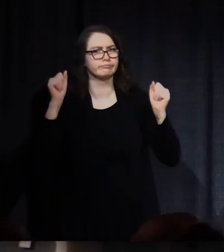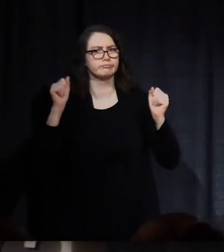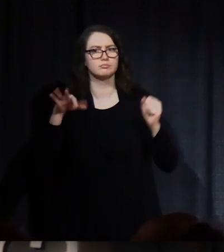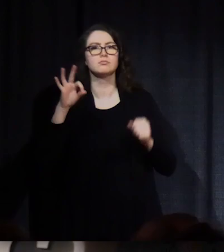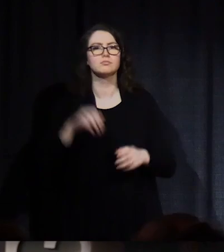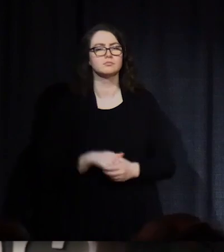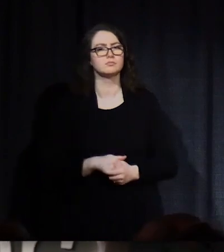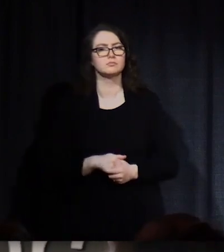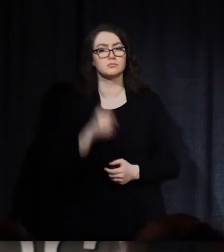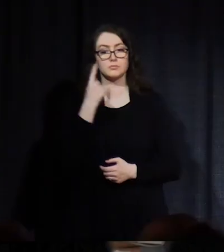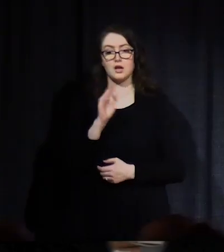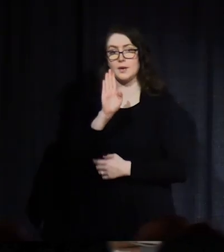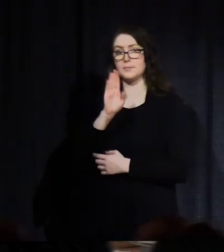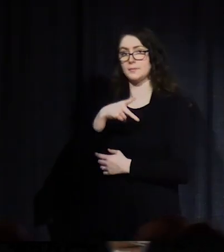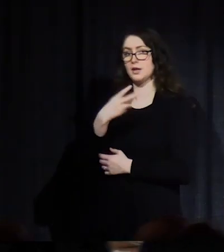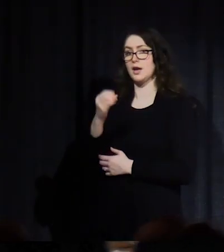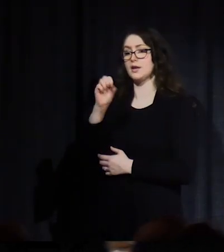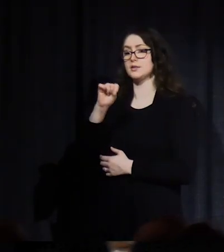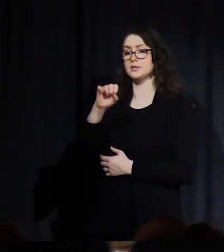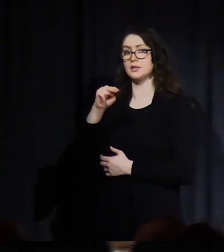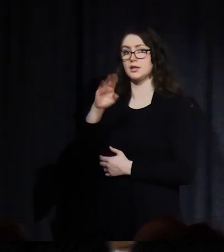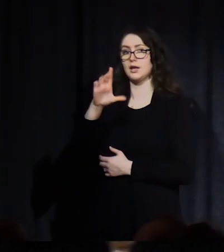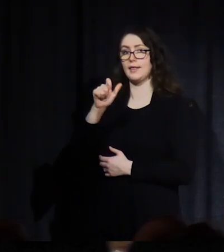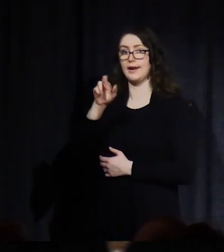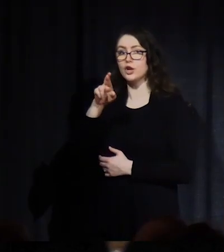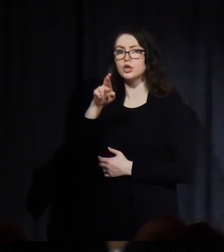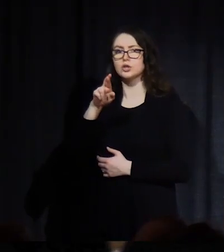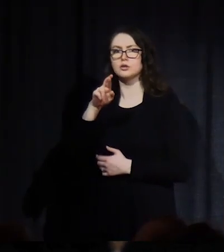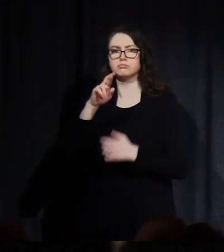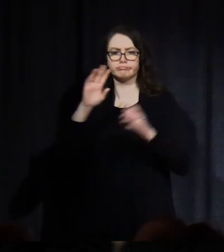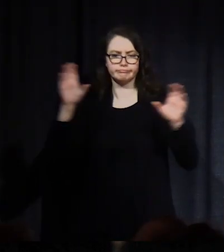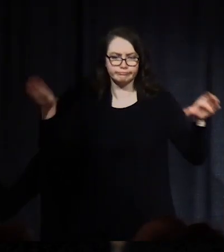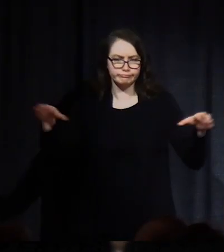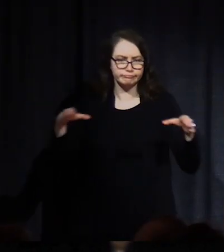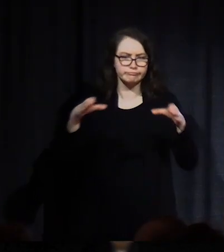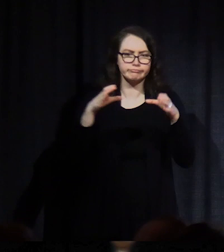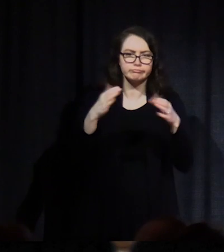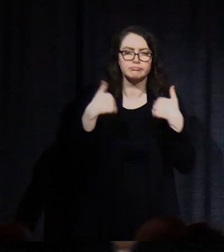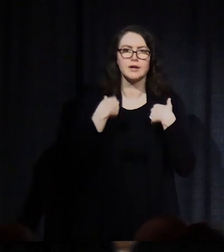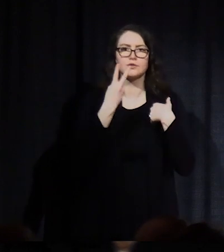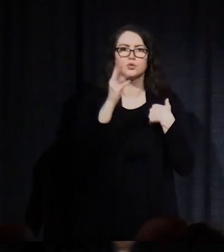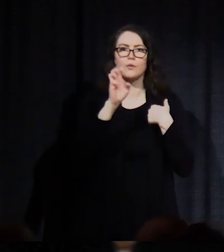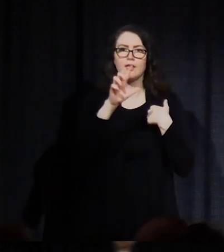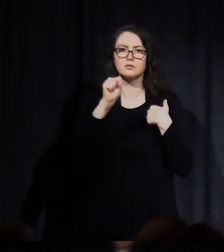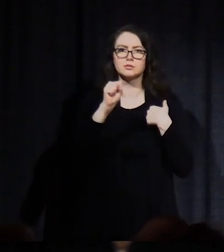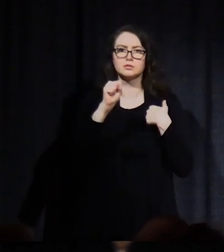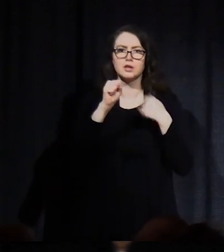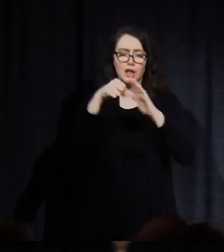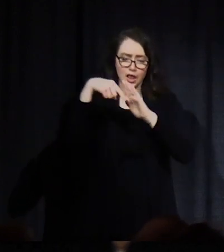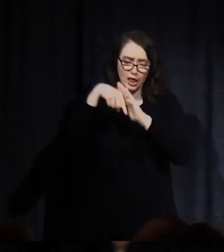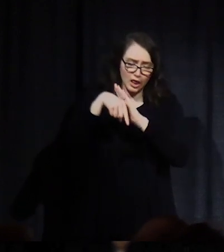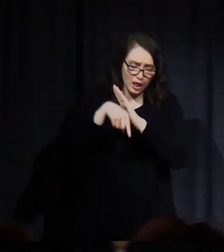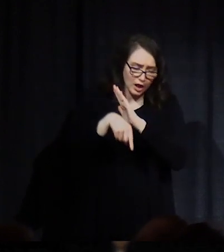BP and Sinclair Oil teamed up to drill the first 6 wells, and each came up dry. And so it went for